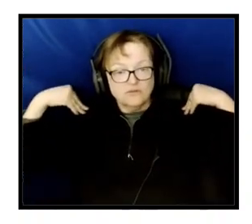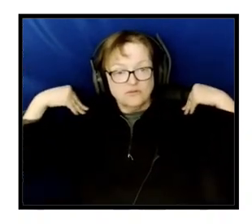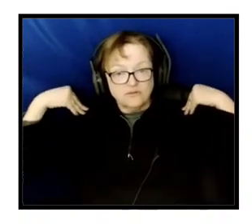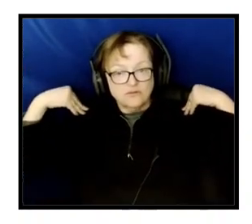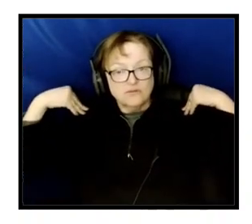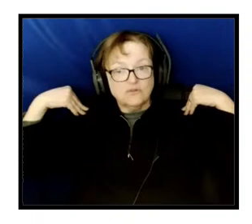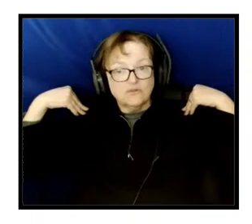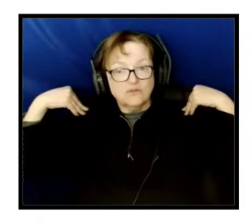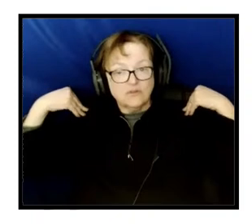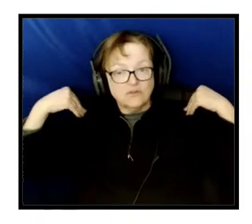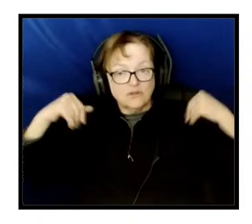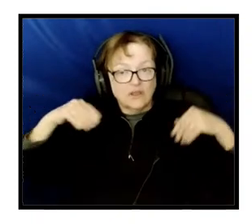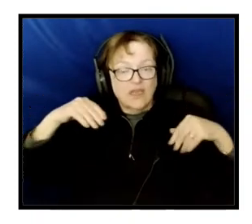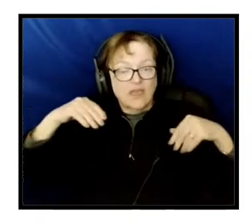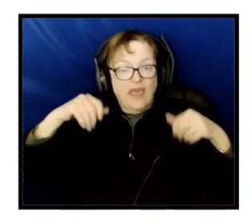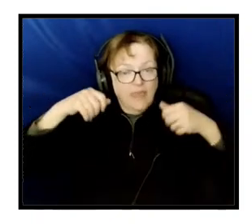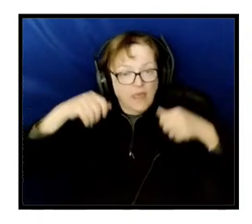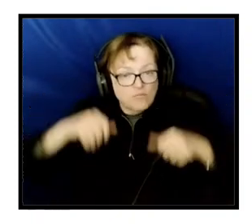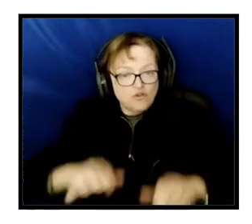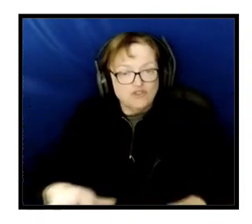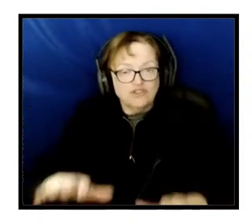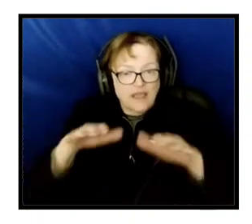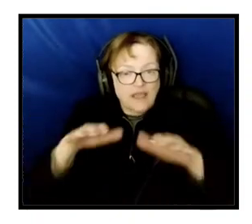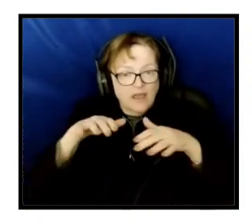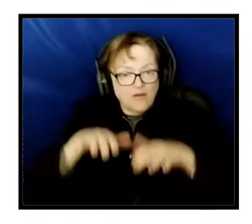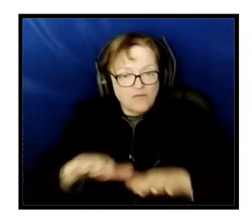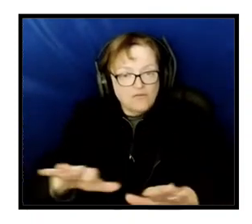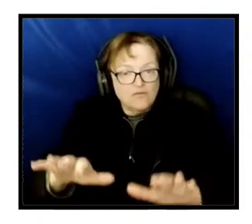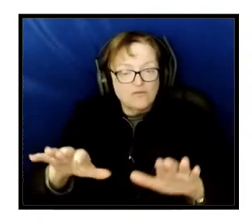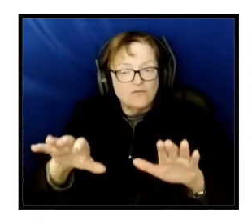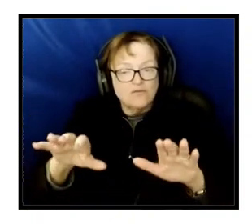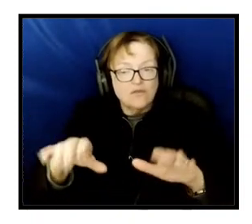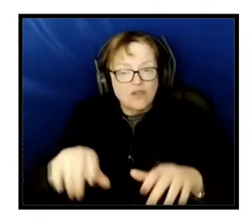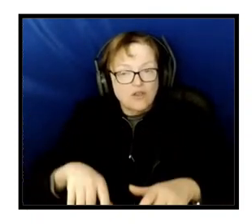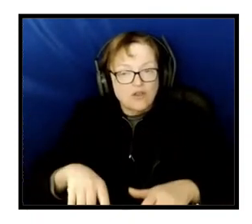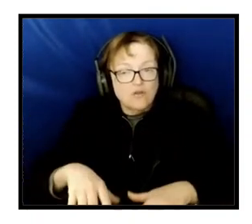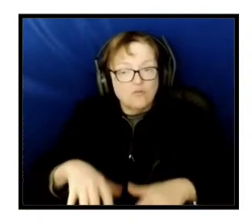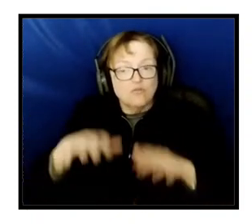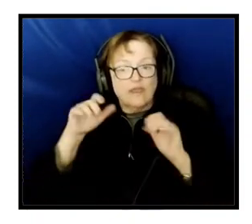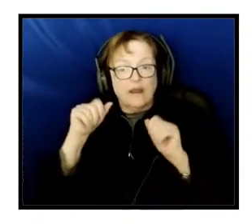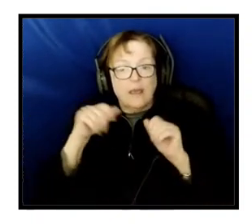And then we're gonna push down, bring it up.